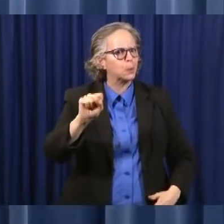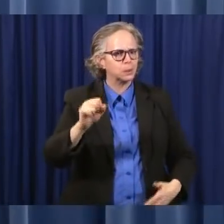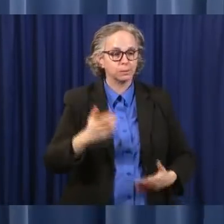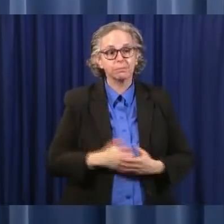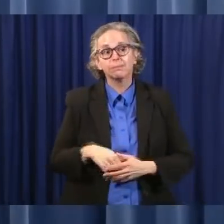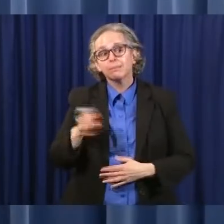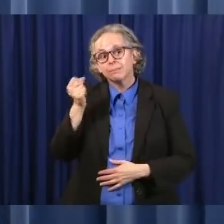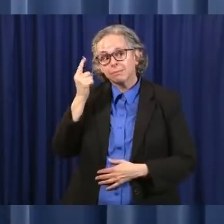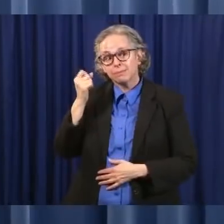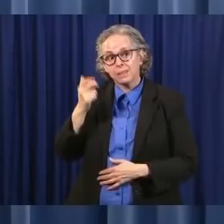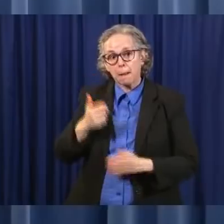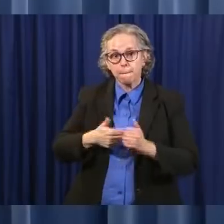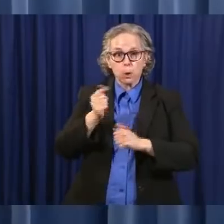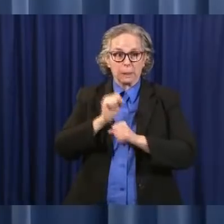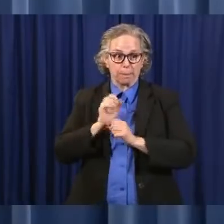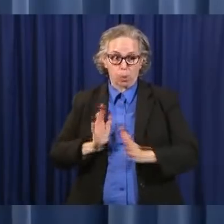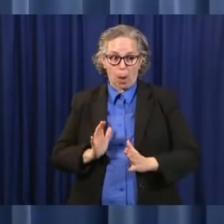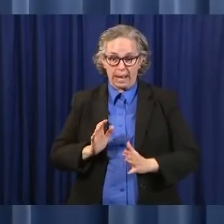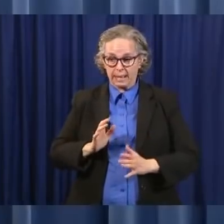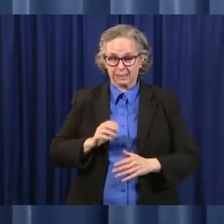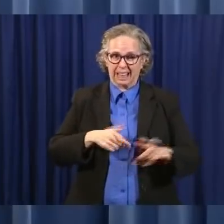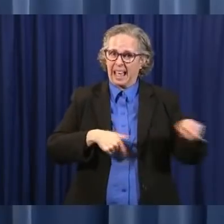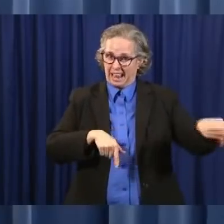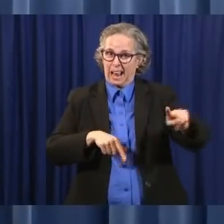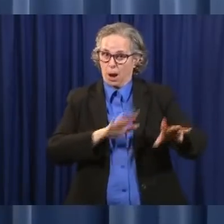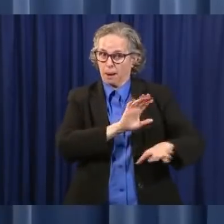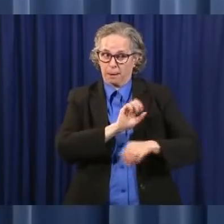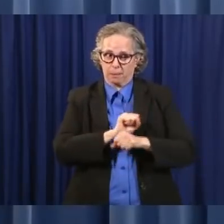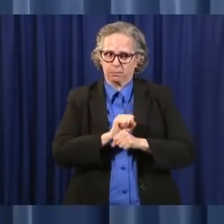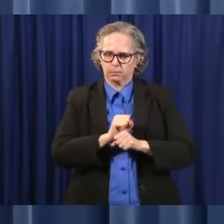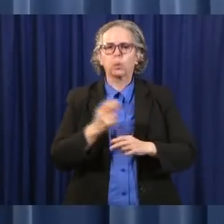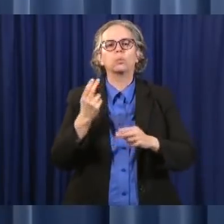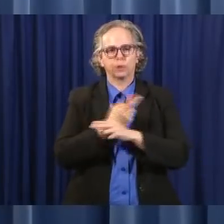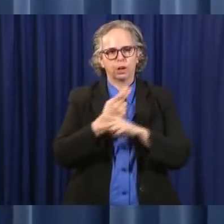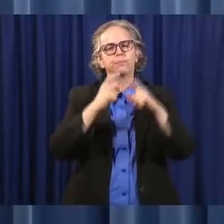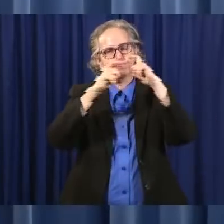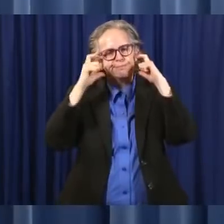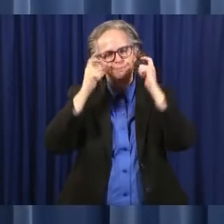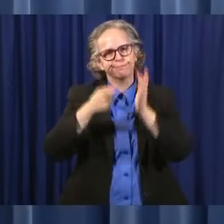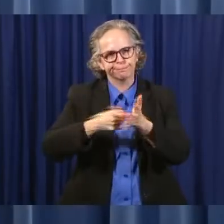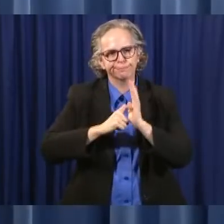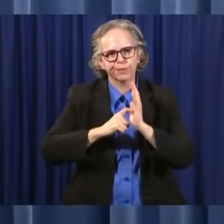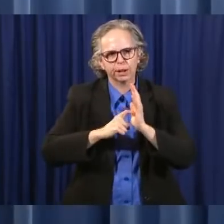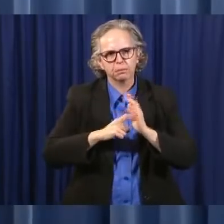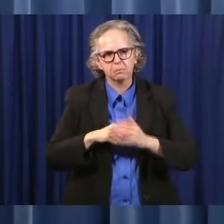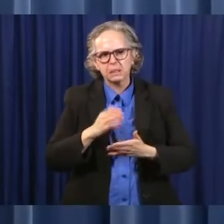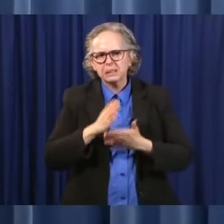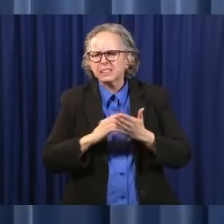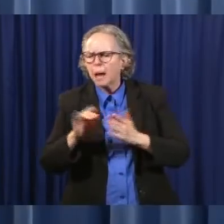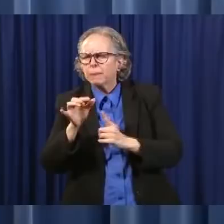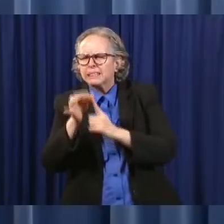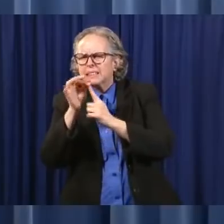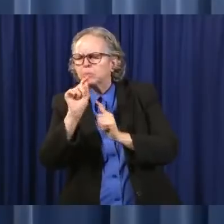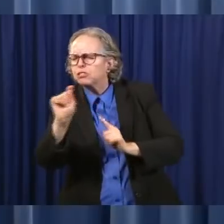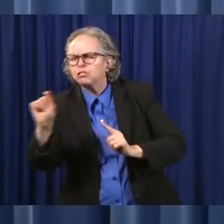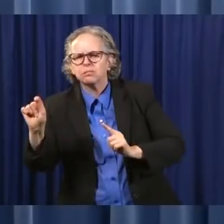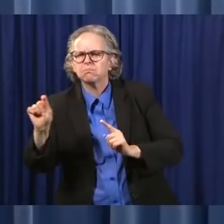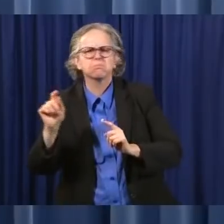and most businesses, with some exceptions, specific exceptions having to do with worker